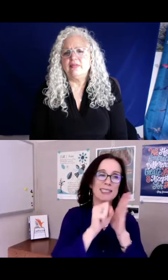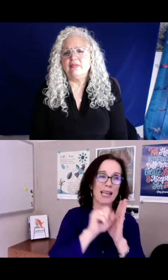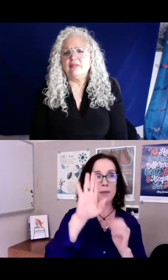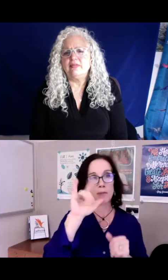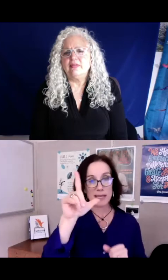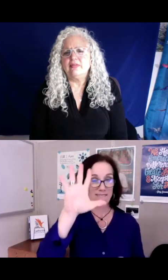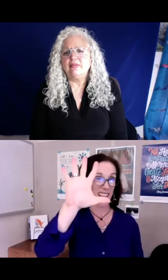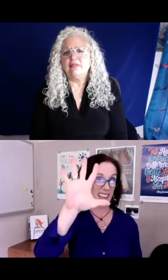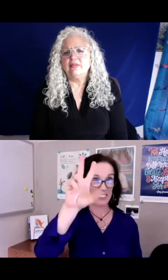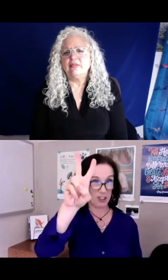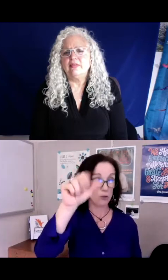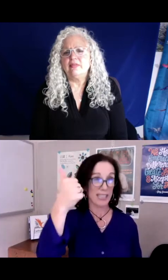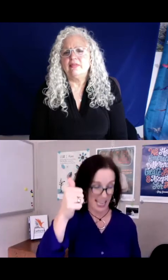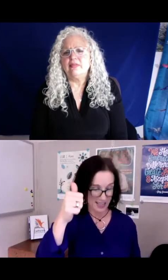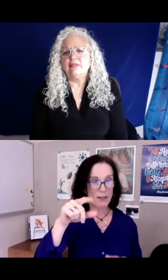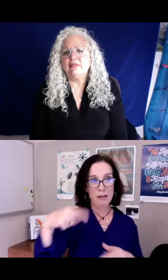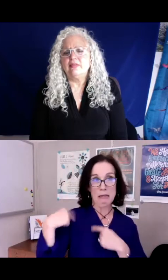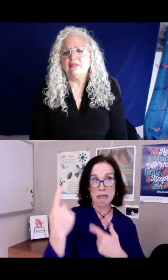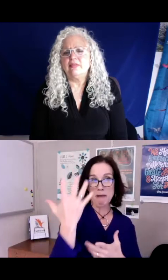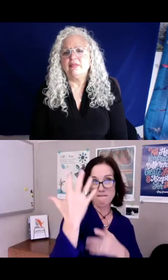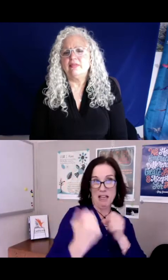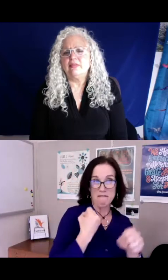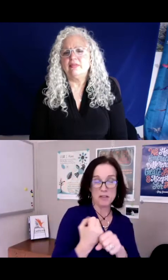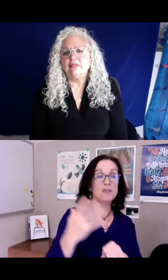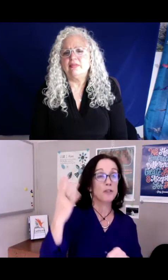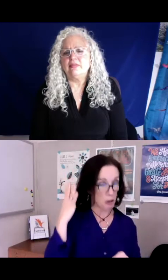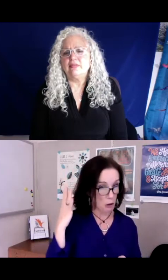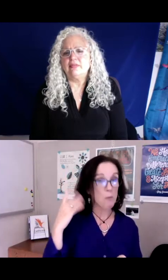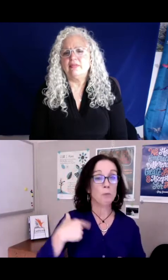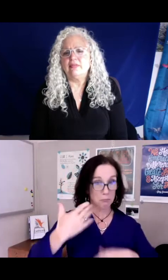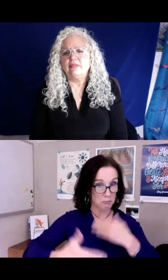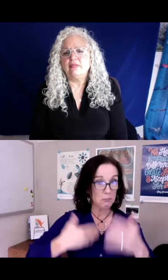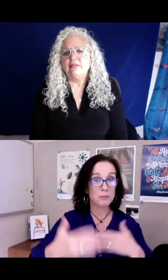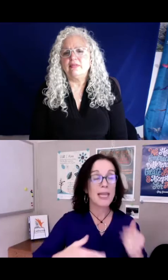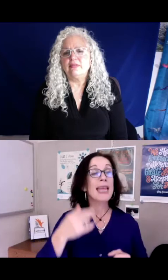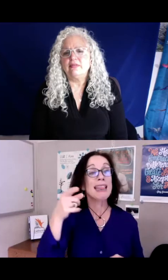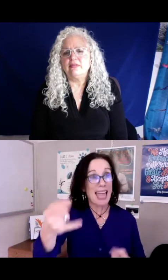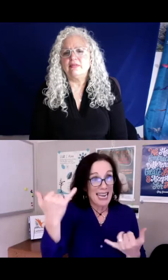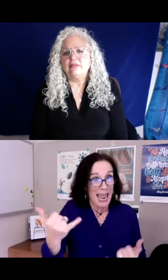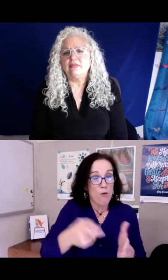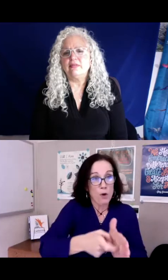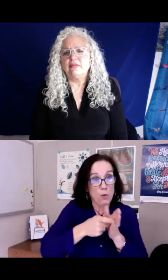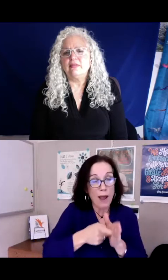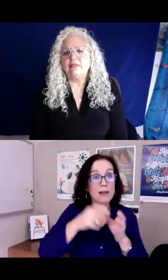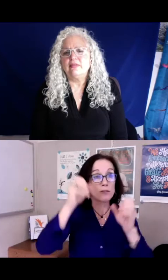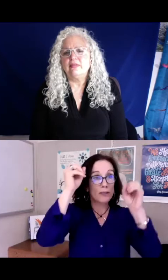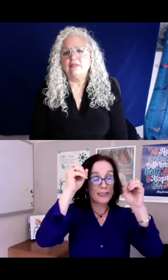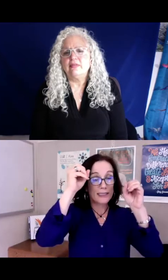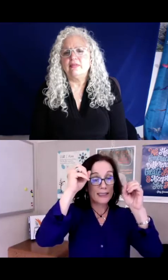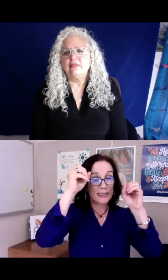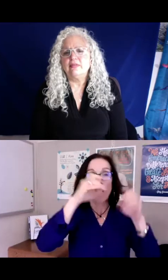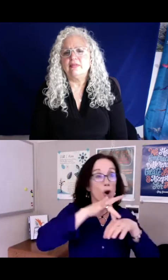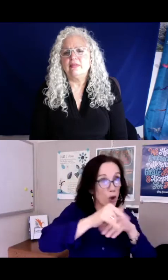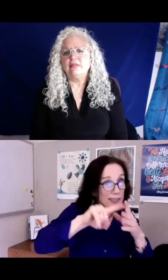And a new law that's just passed here is State Bill 5210, and that's 5 years ago. And they are